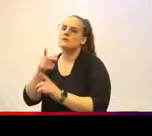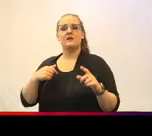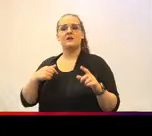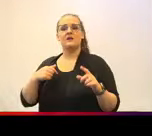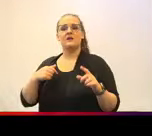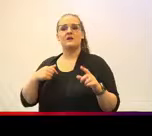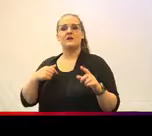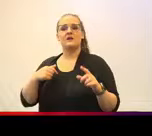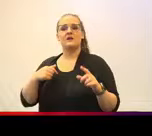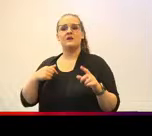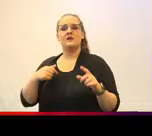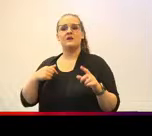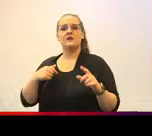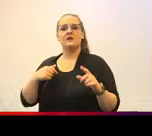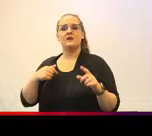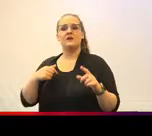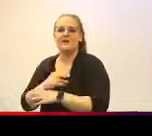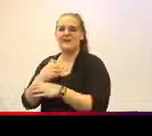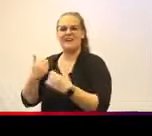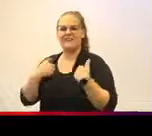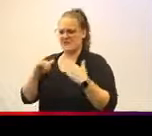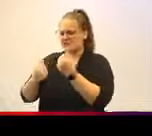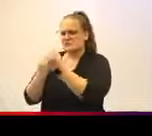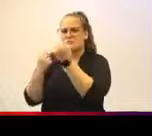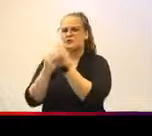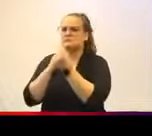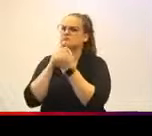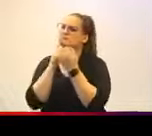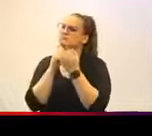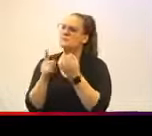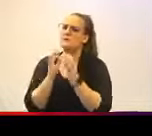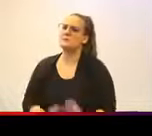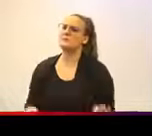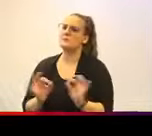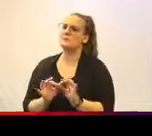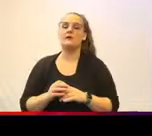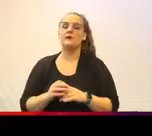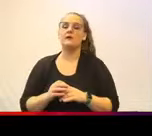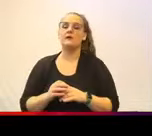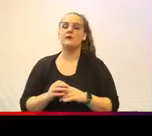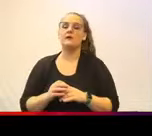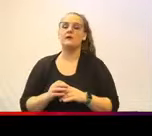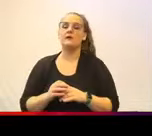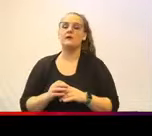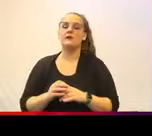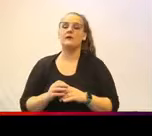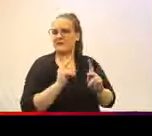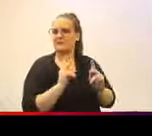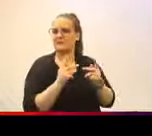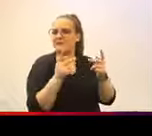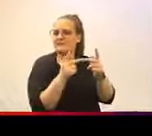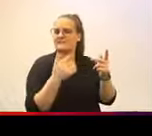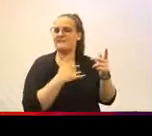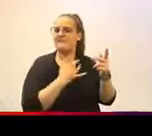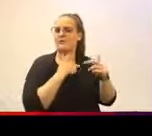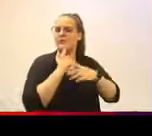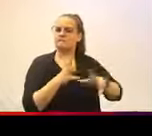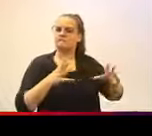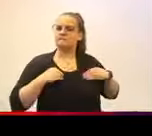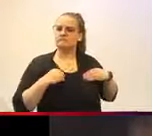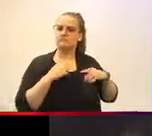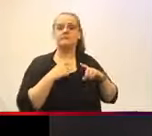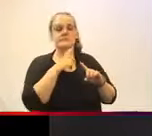that support is really vital to me. And it's one of the places I felt accepted because my mom doesn't accept me, but